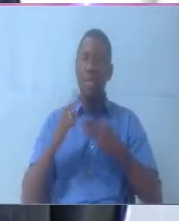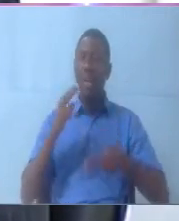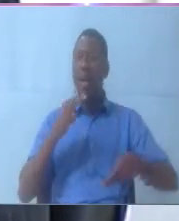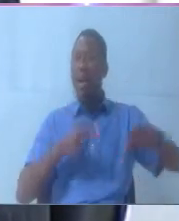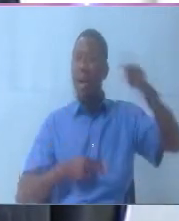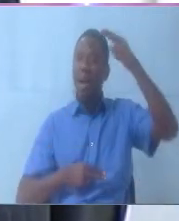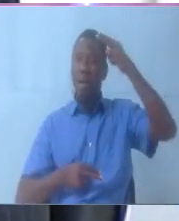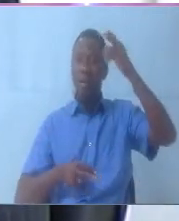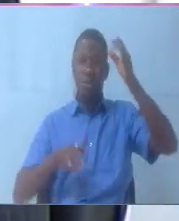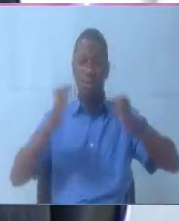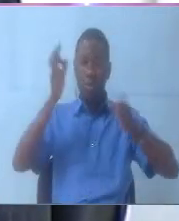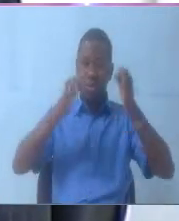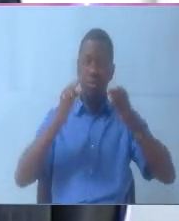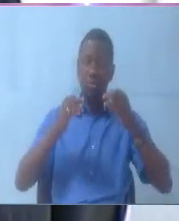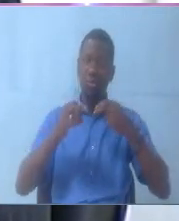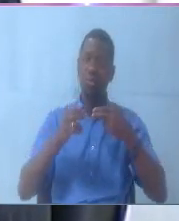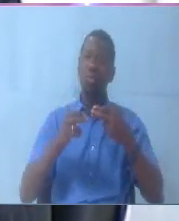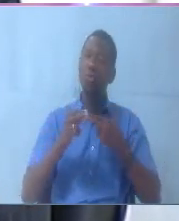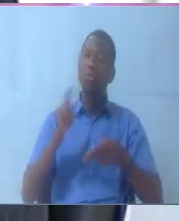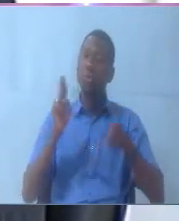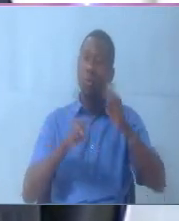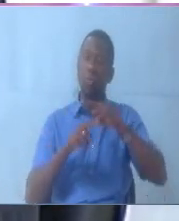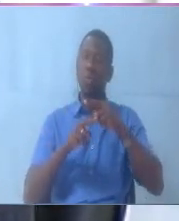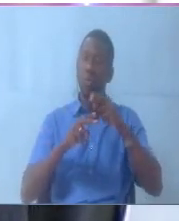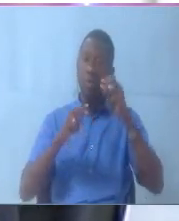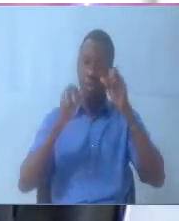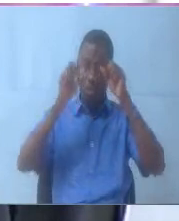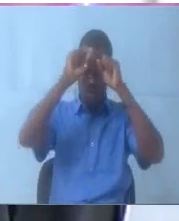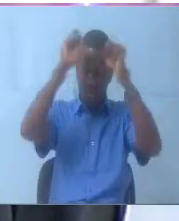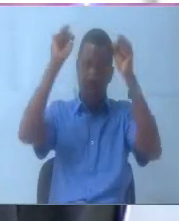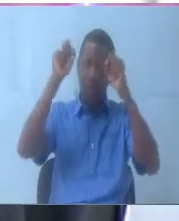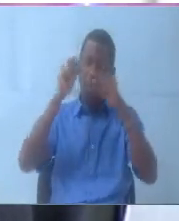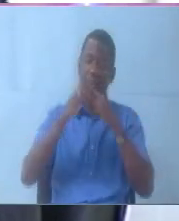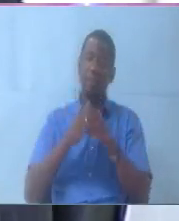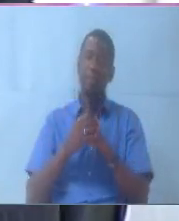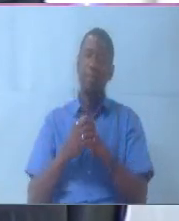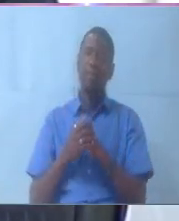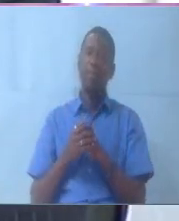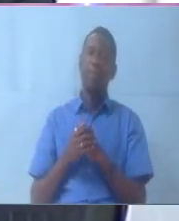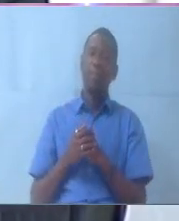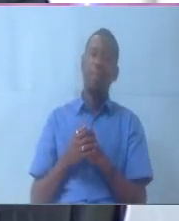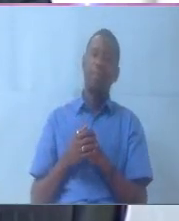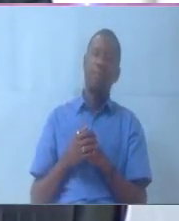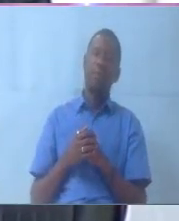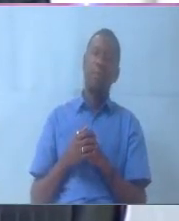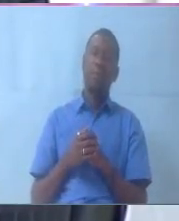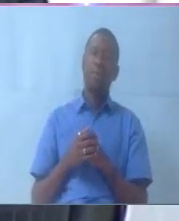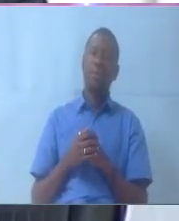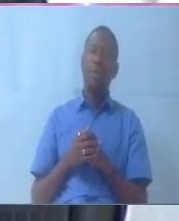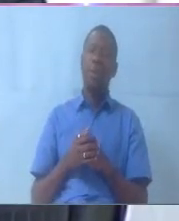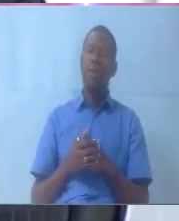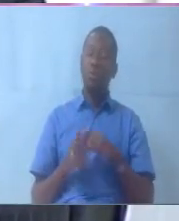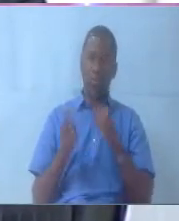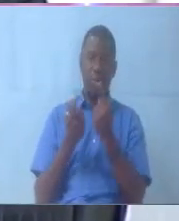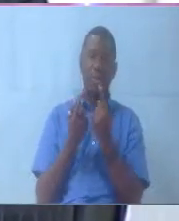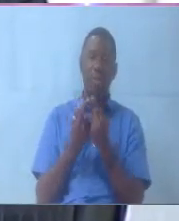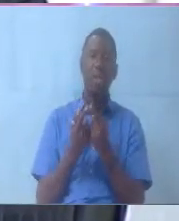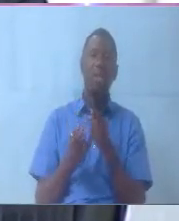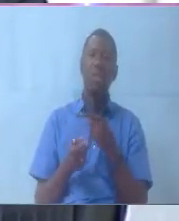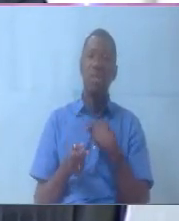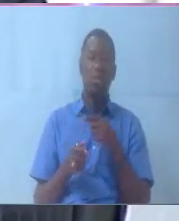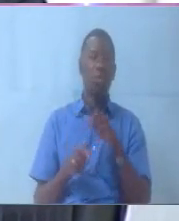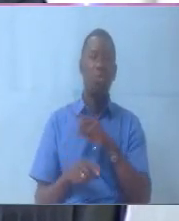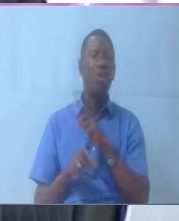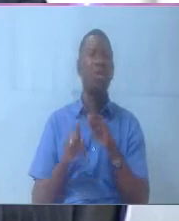nyanta mansakunda fango kiti ndila jele. Notwithstanding the retroactive amendment of the Indemnity Act. Meya lonko woni nyin